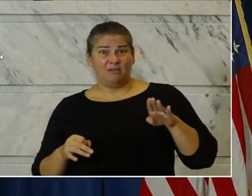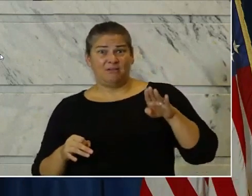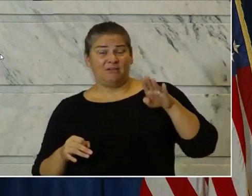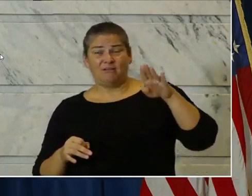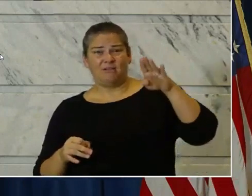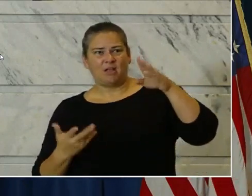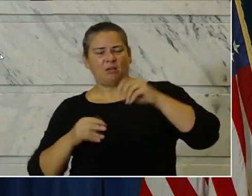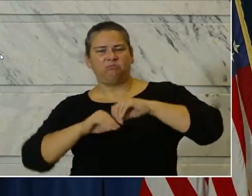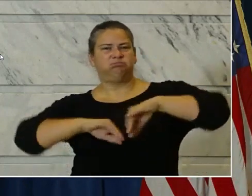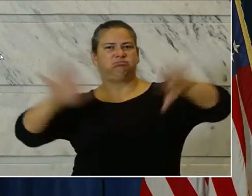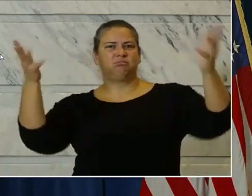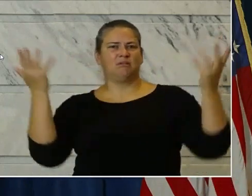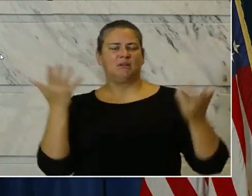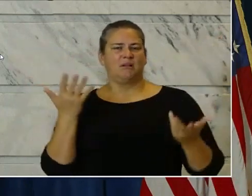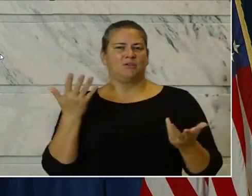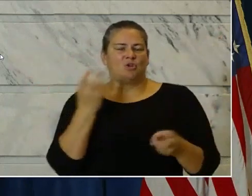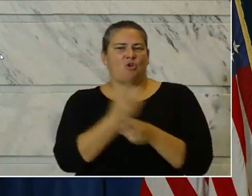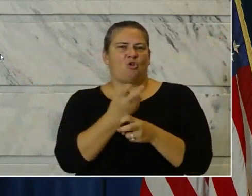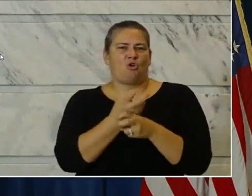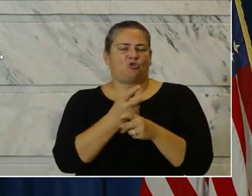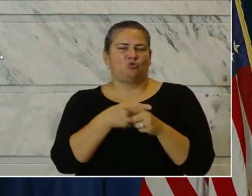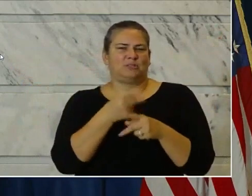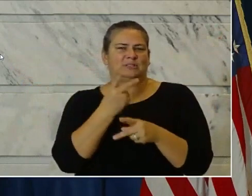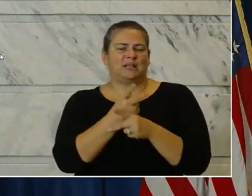That's why it was put together.